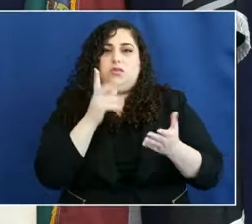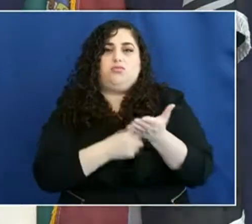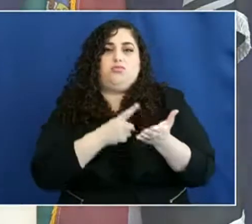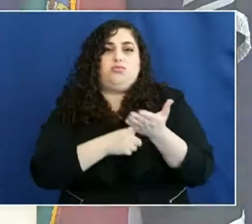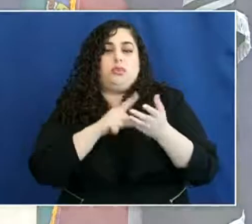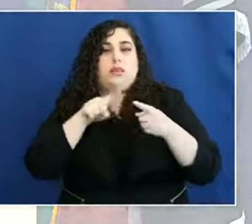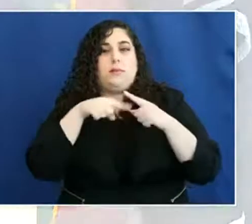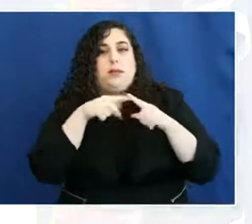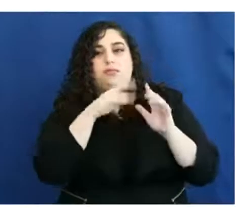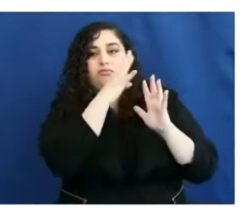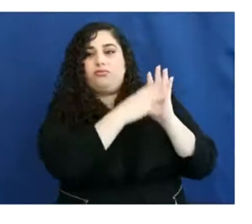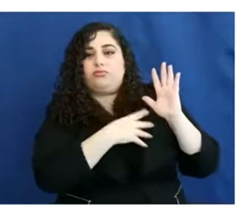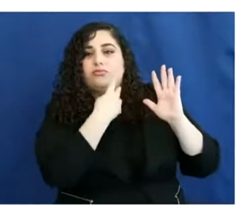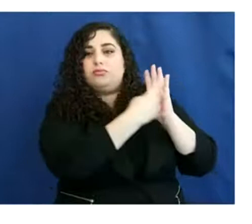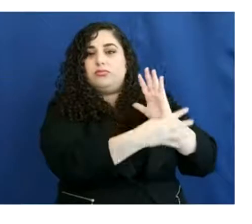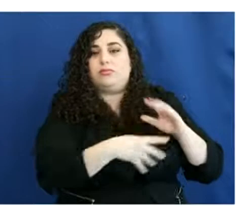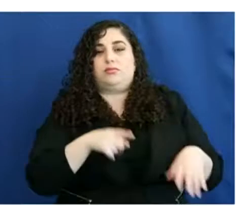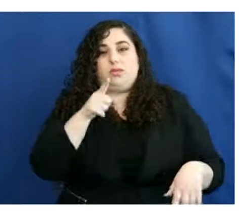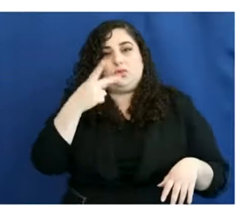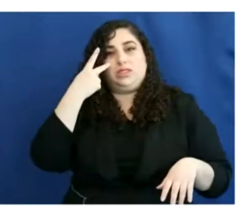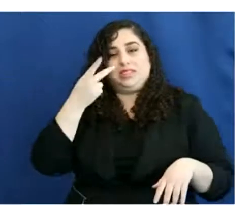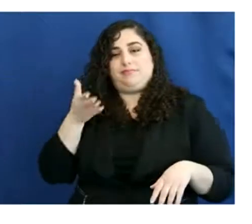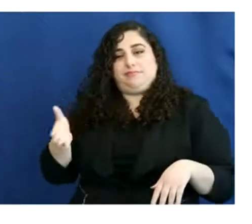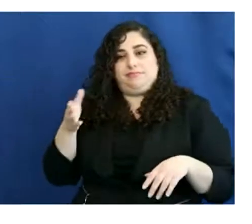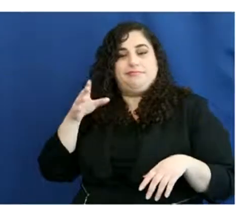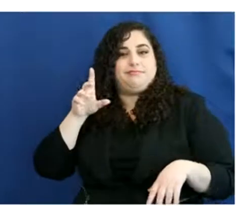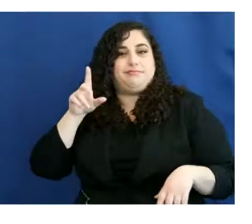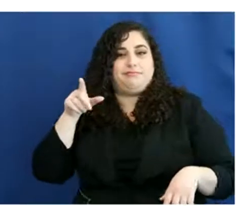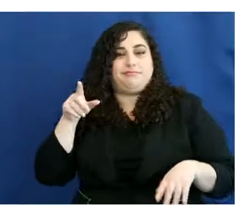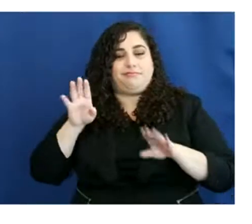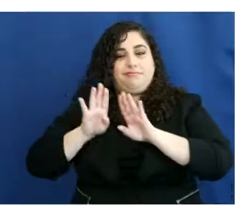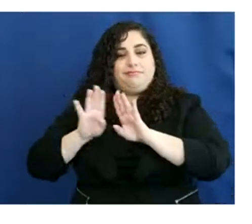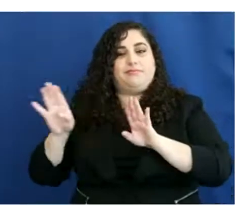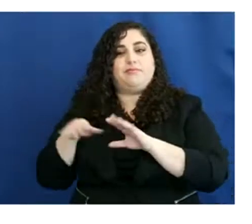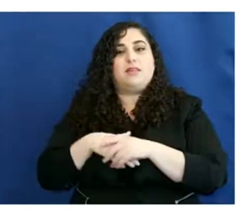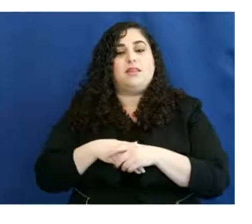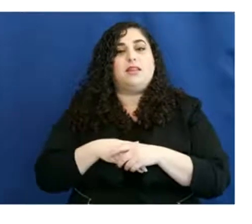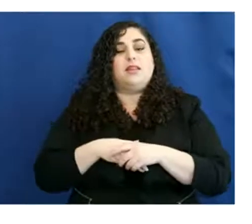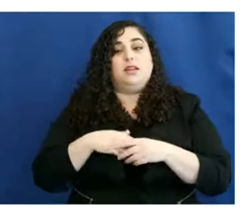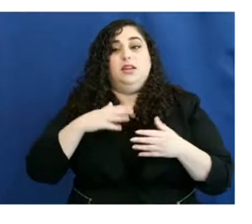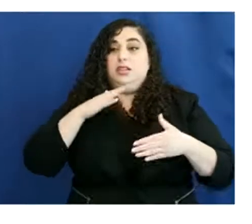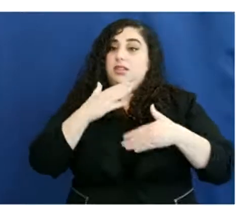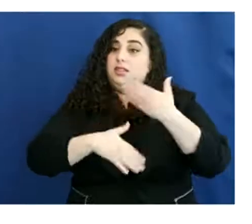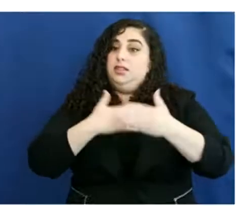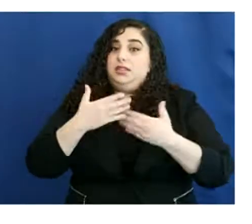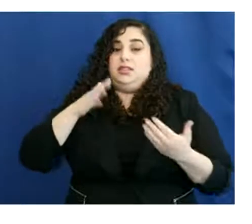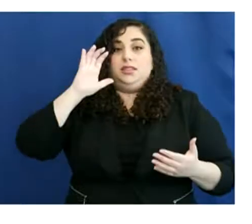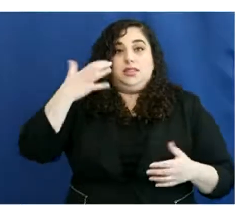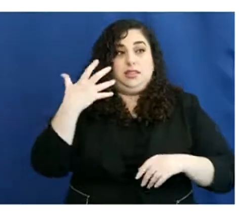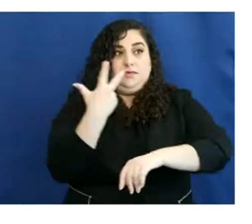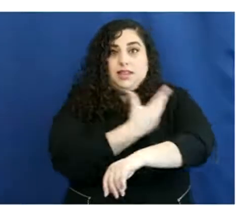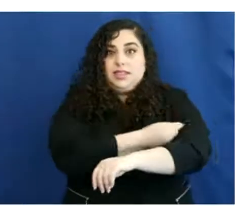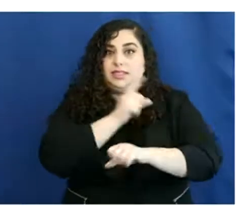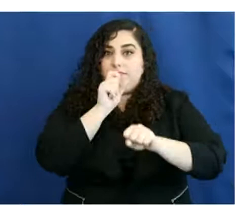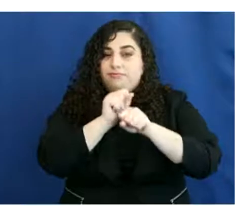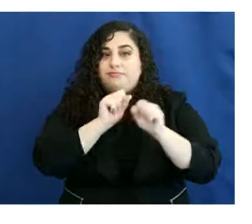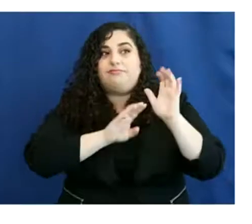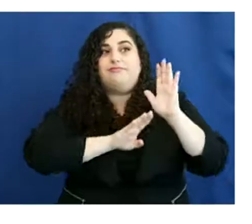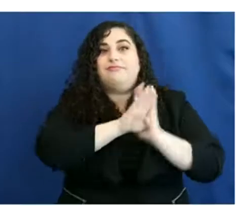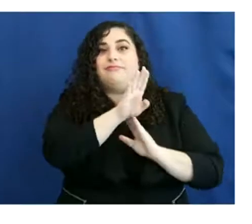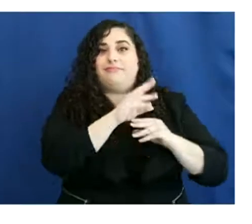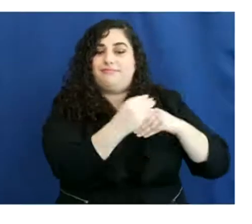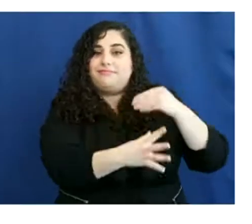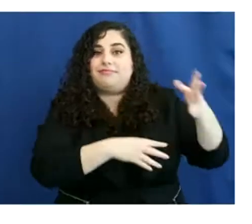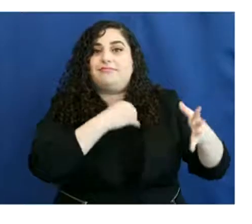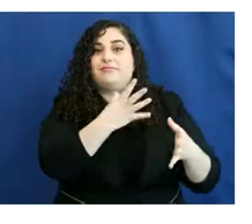dashboard. Again, you continue to see tremendous efficiency at getting doses administered as quickly as they are arrived,